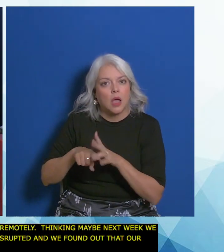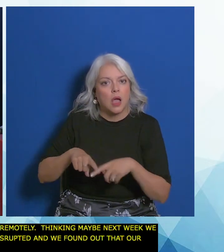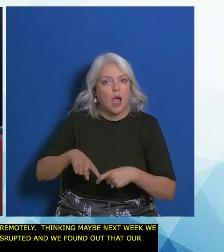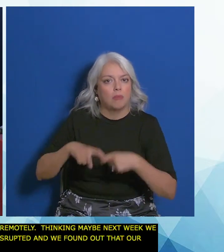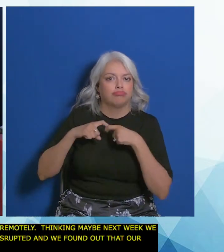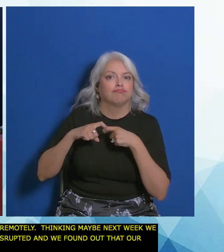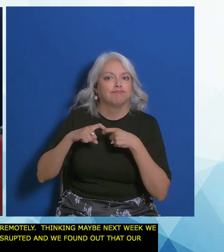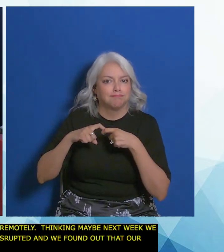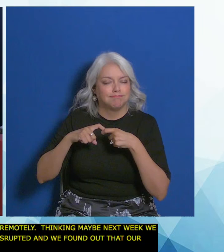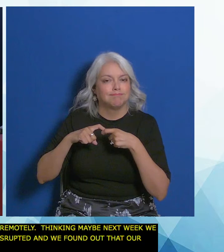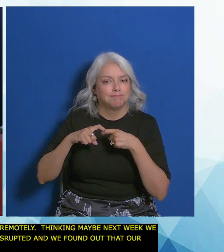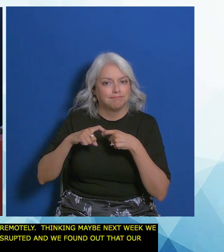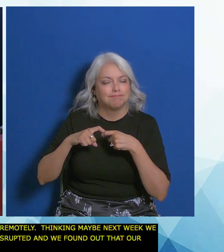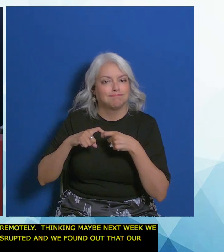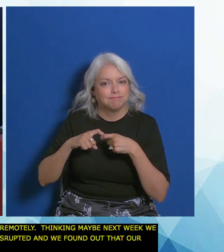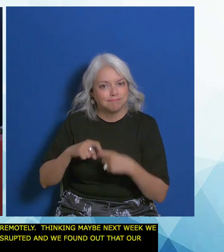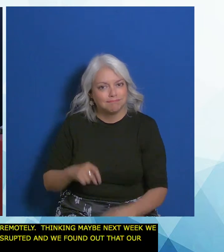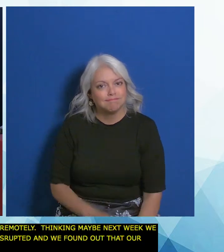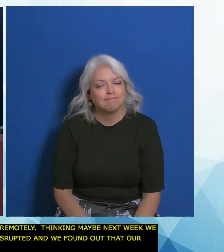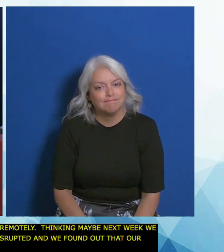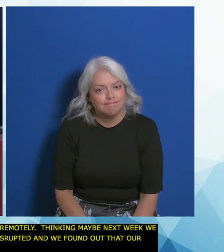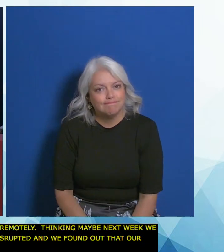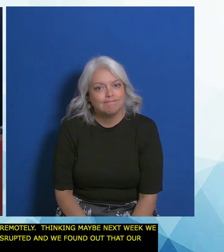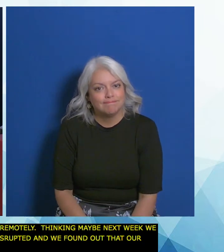was compromised,